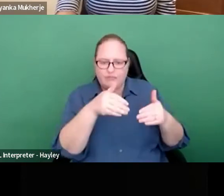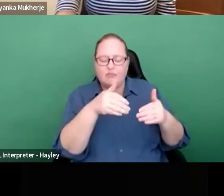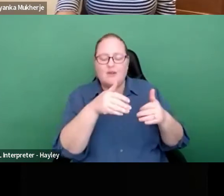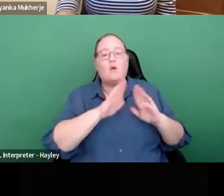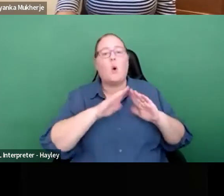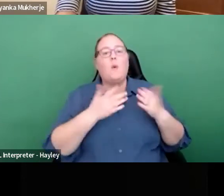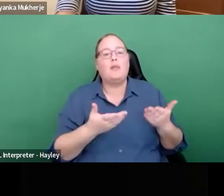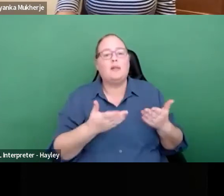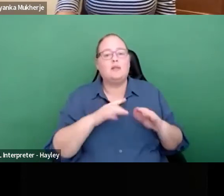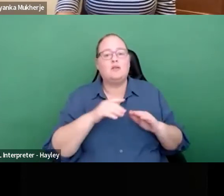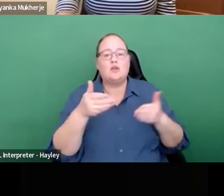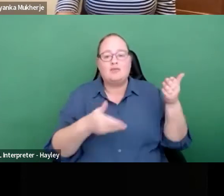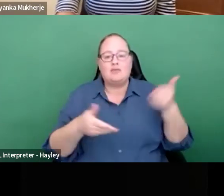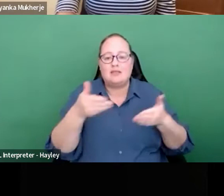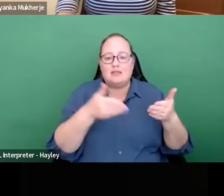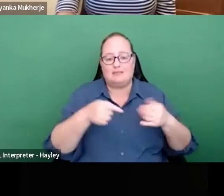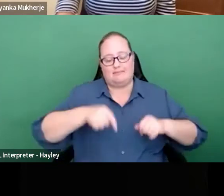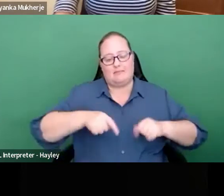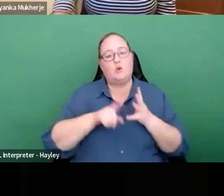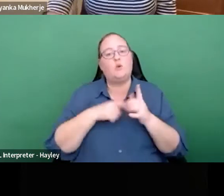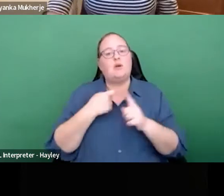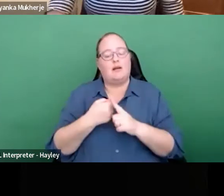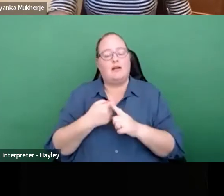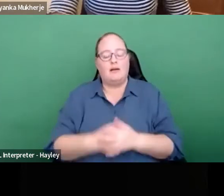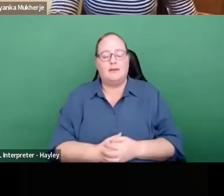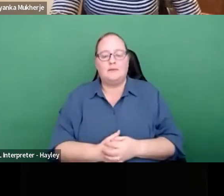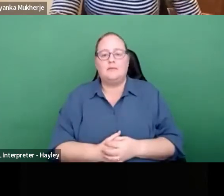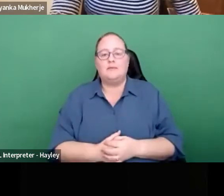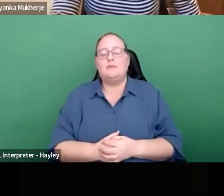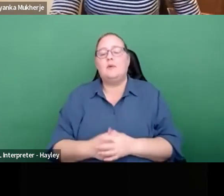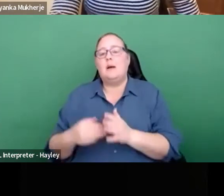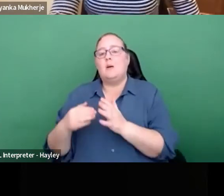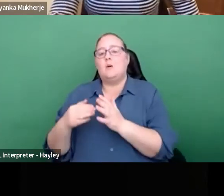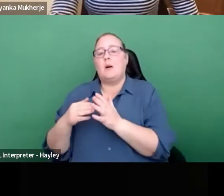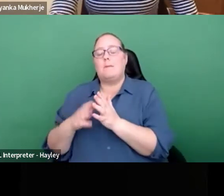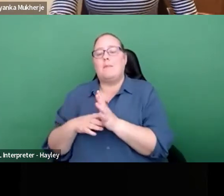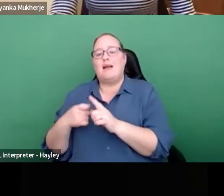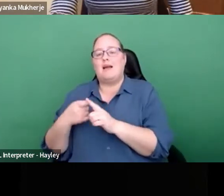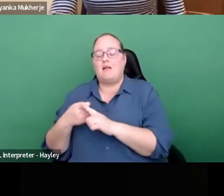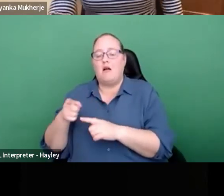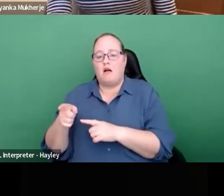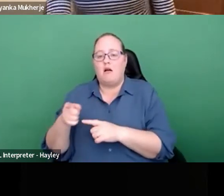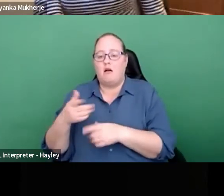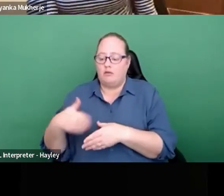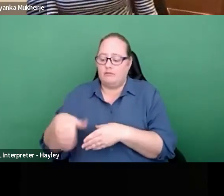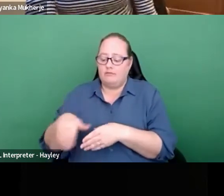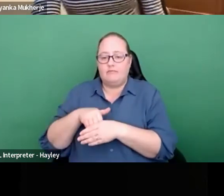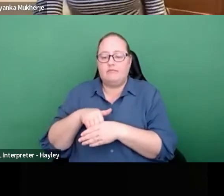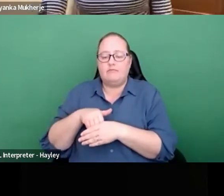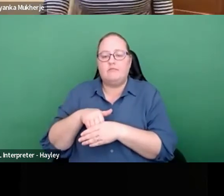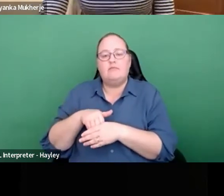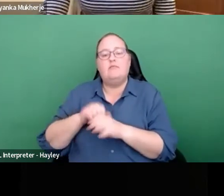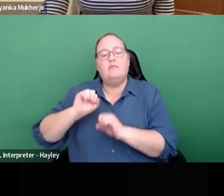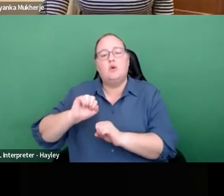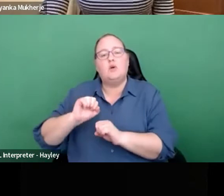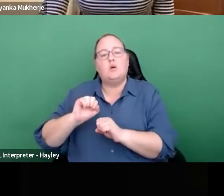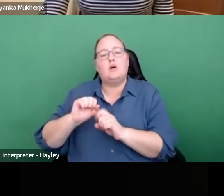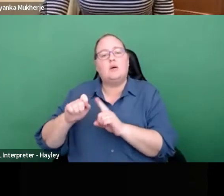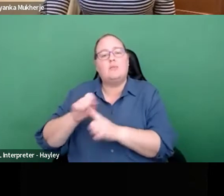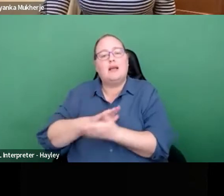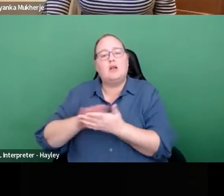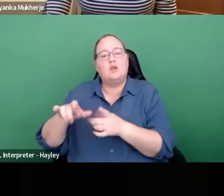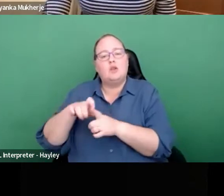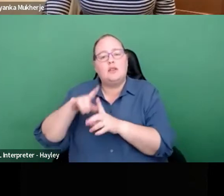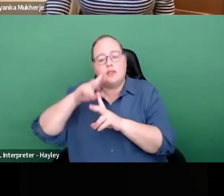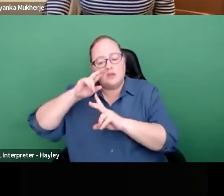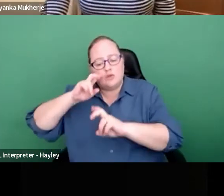UK. Mayanka, an LSE fellow in social anthropology, and her doctoral research has looked at